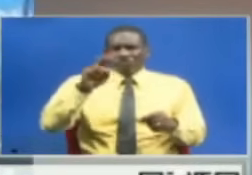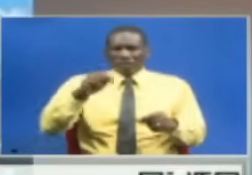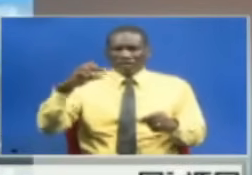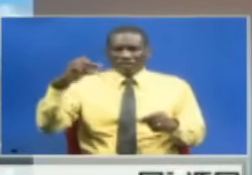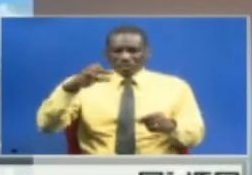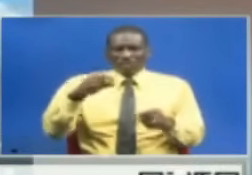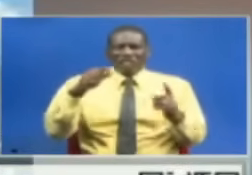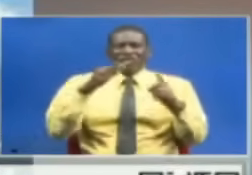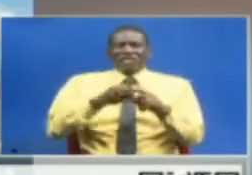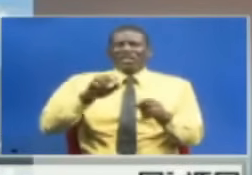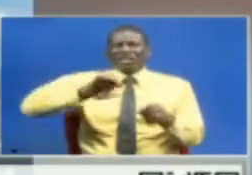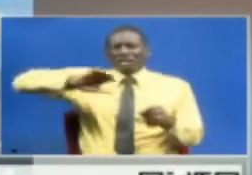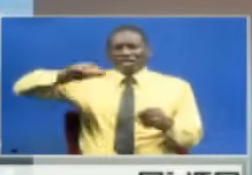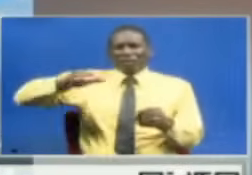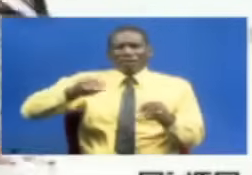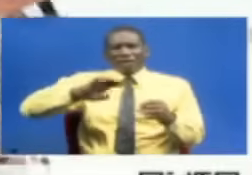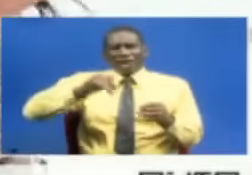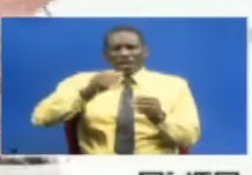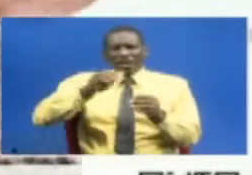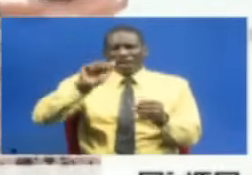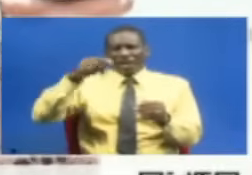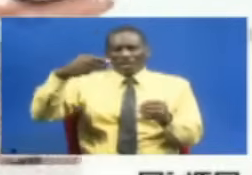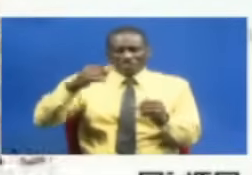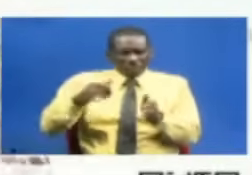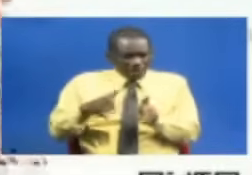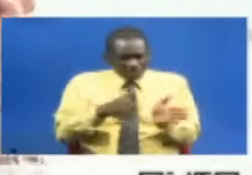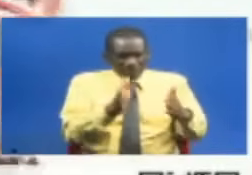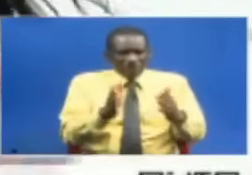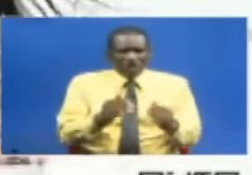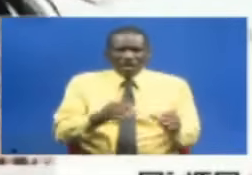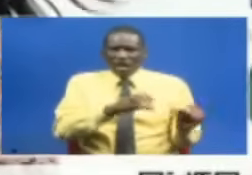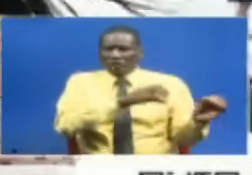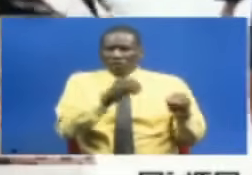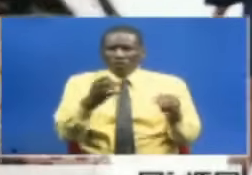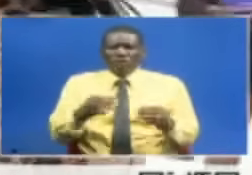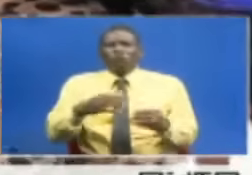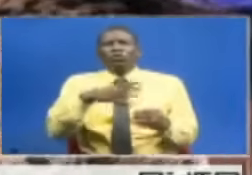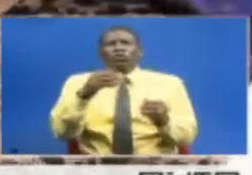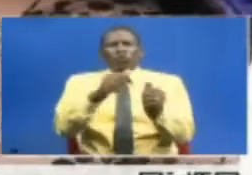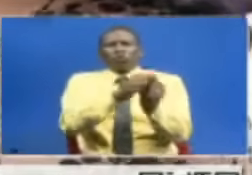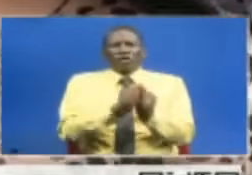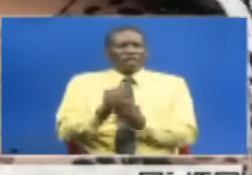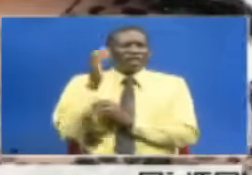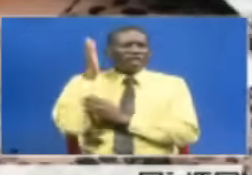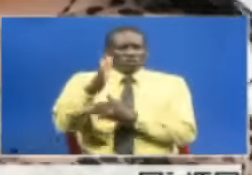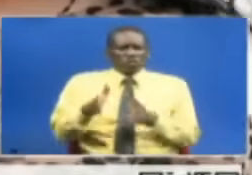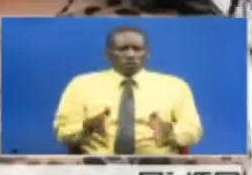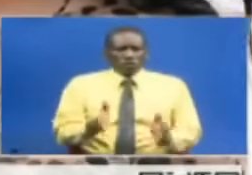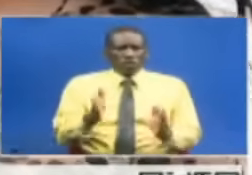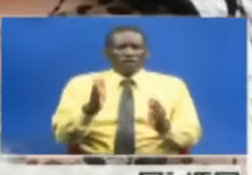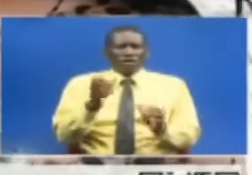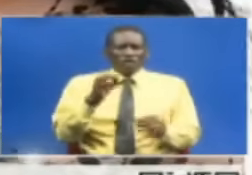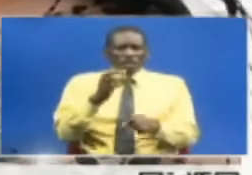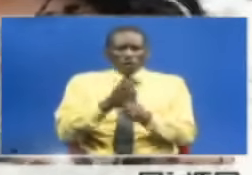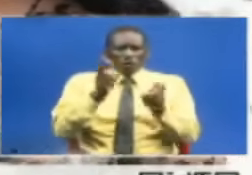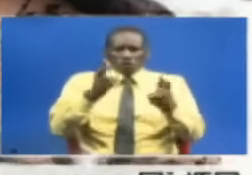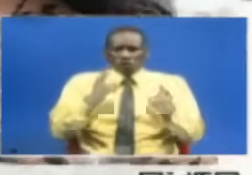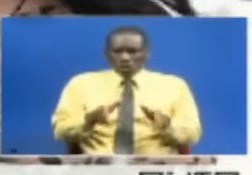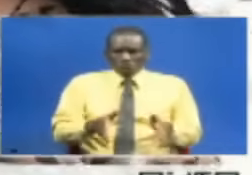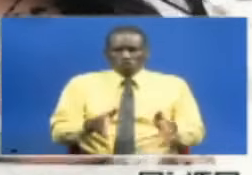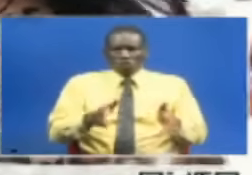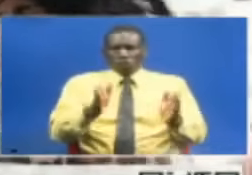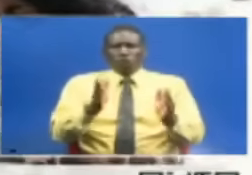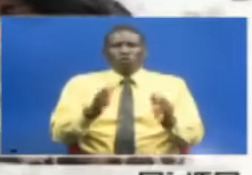Kilimani and the Athi River. Nikamtoa huko, tukaenda na yeye expressway. I knew if I use the normal road, we